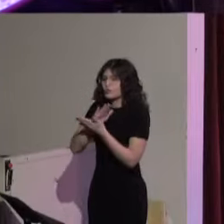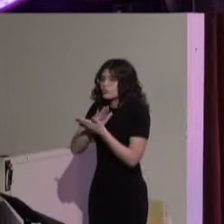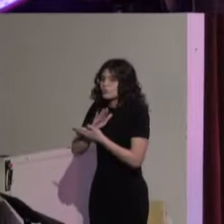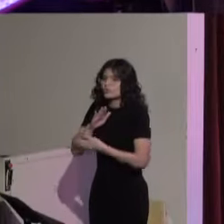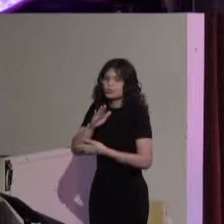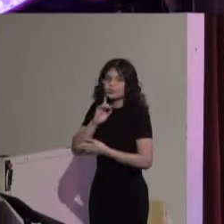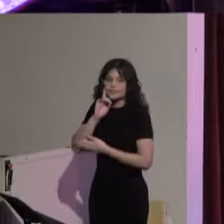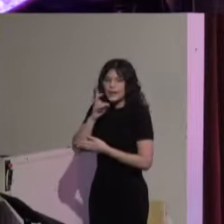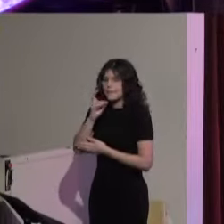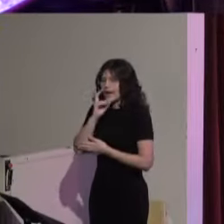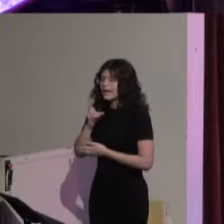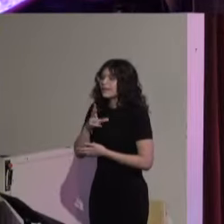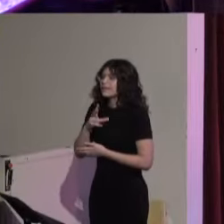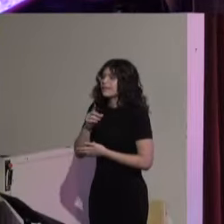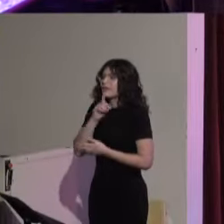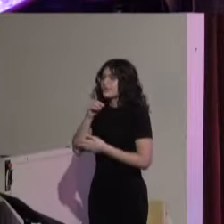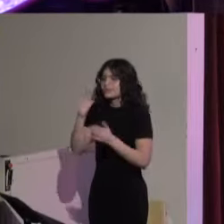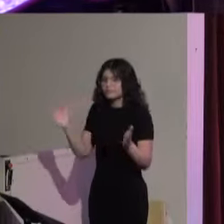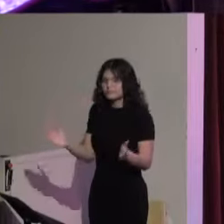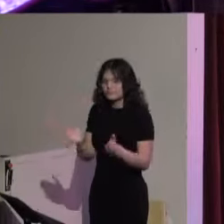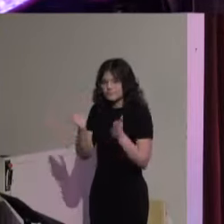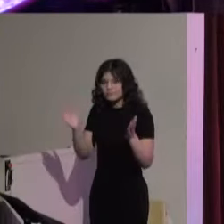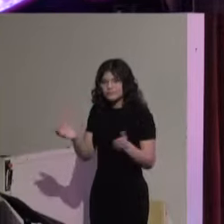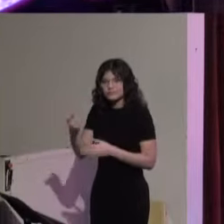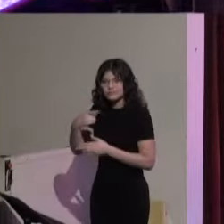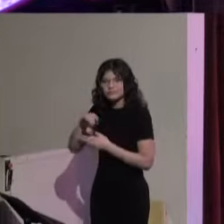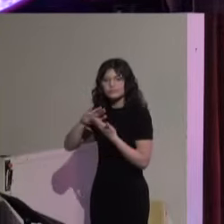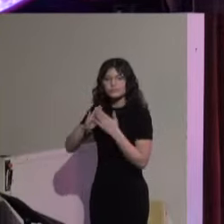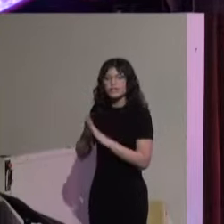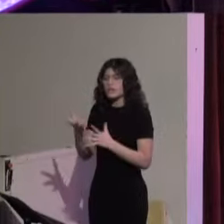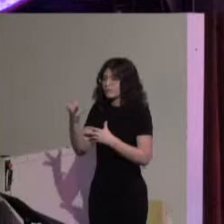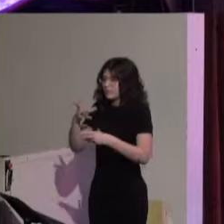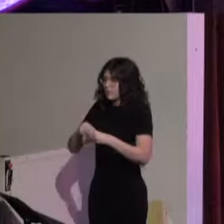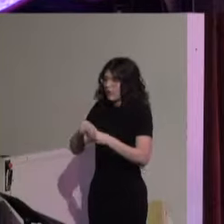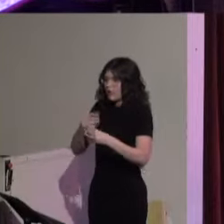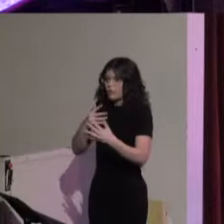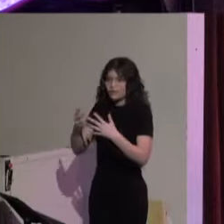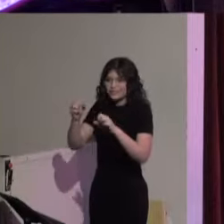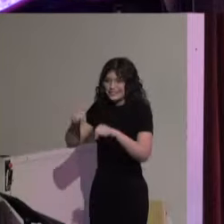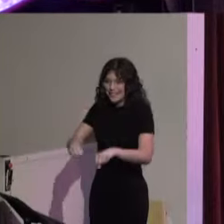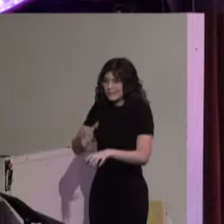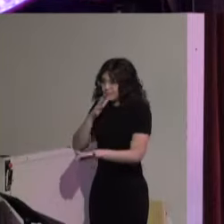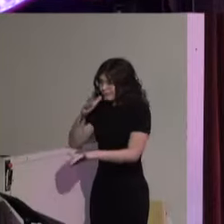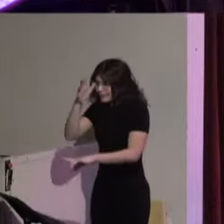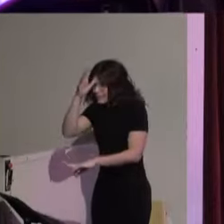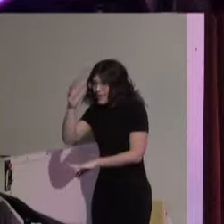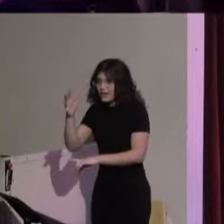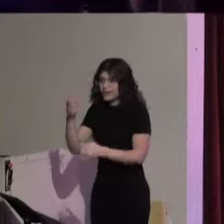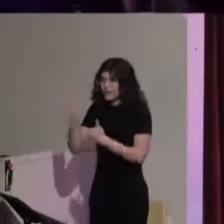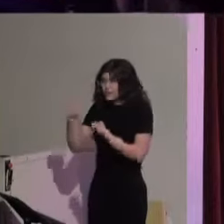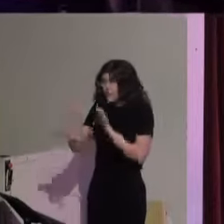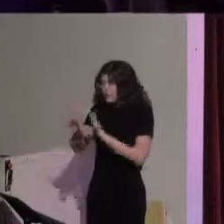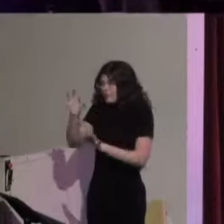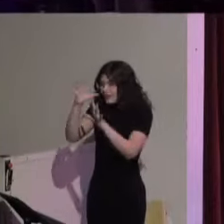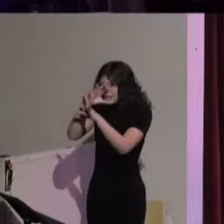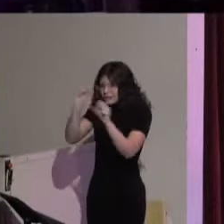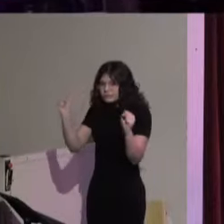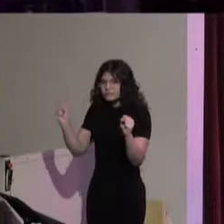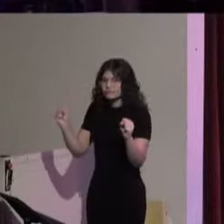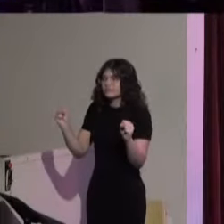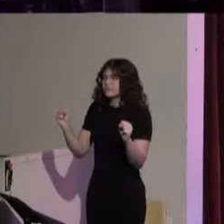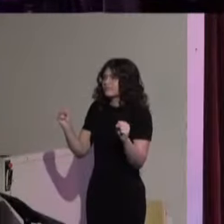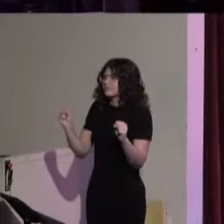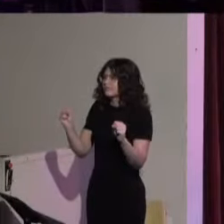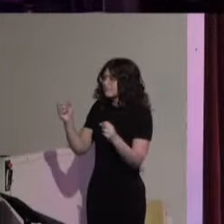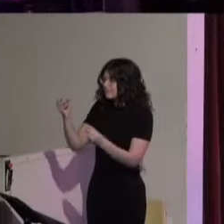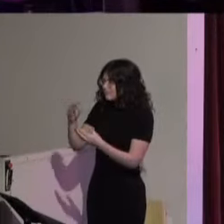really encourage you all to become involved in any way that you can as parents in this superintendent search. Like, stay informed,